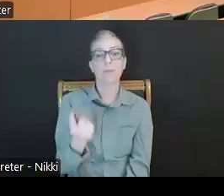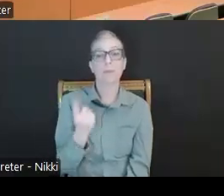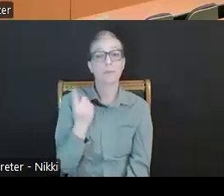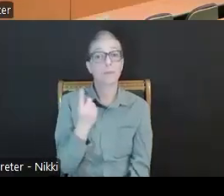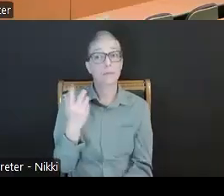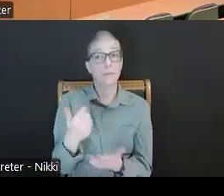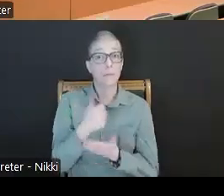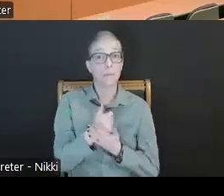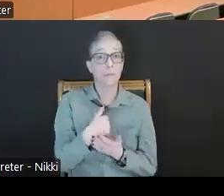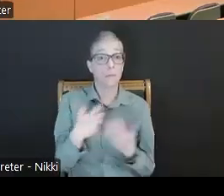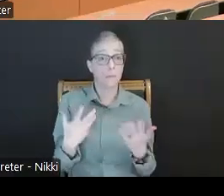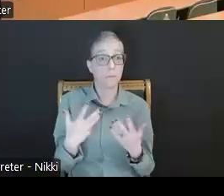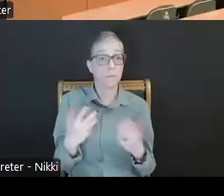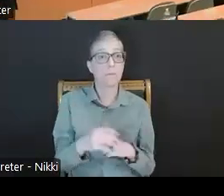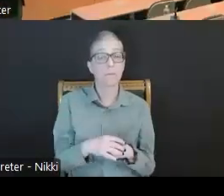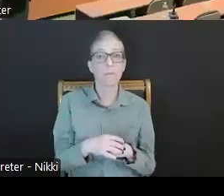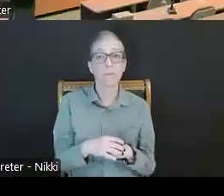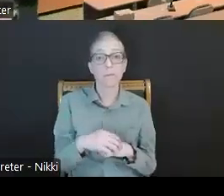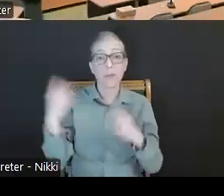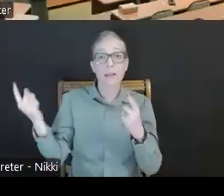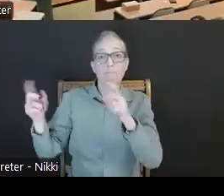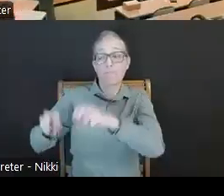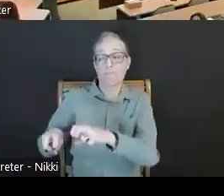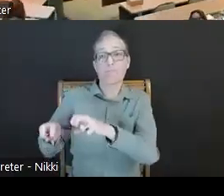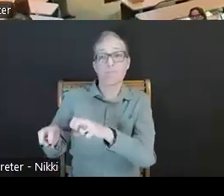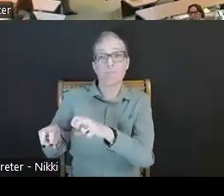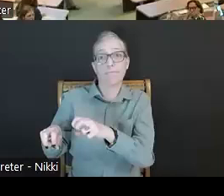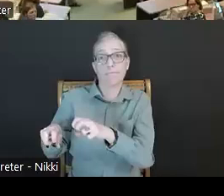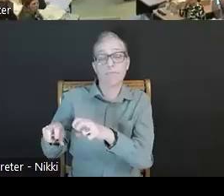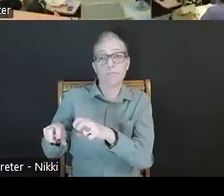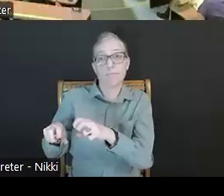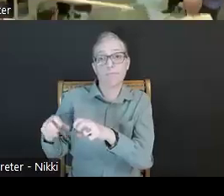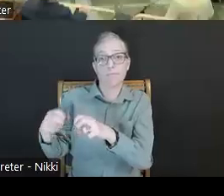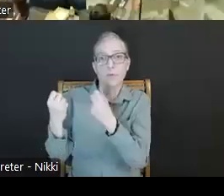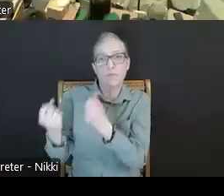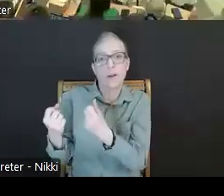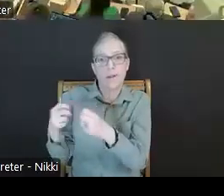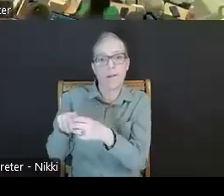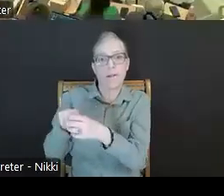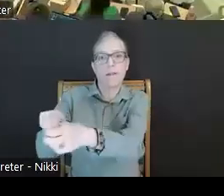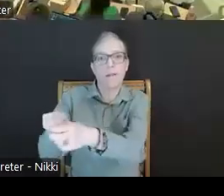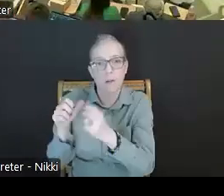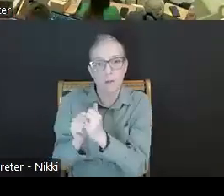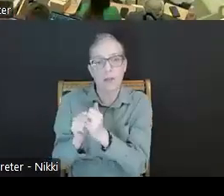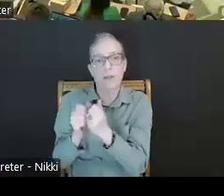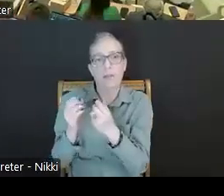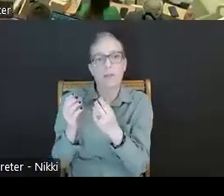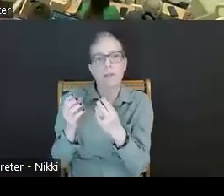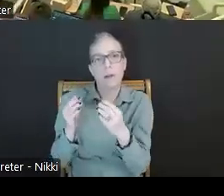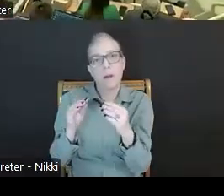was also going on a ride along with the mobile crisis team. And I was wondering if that might also